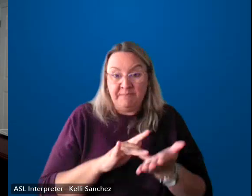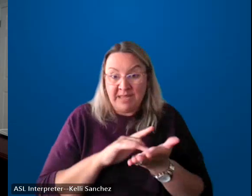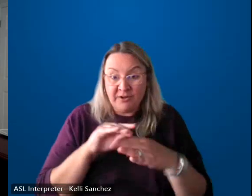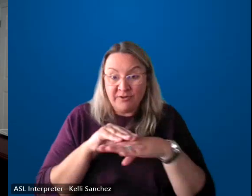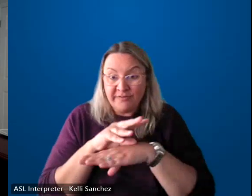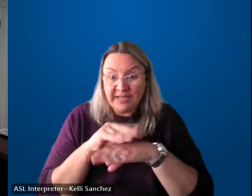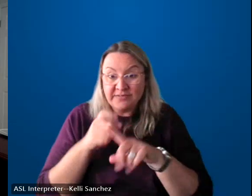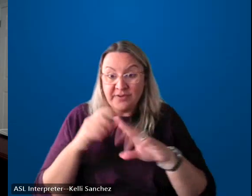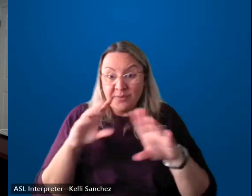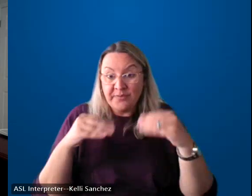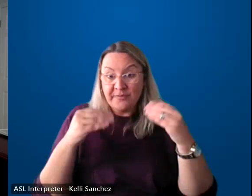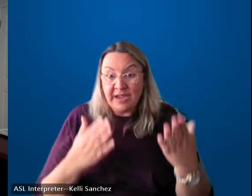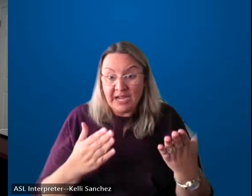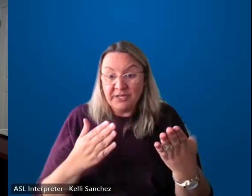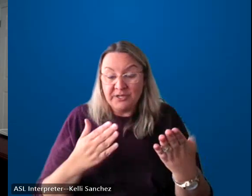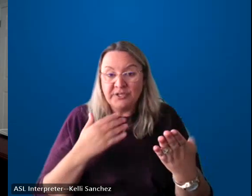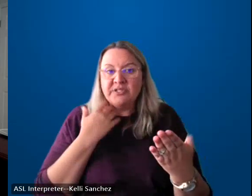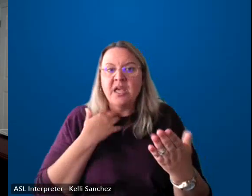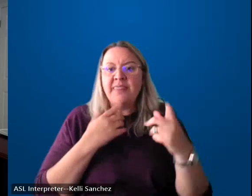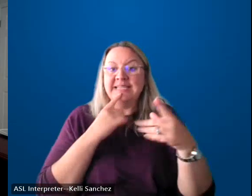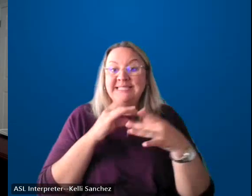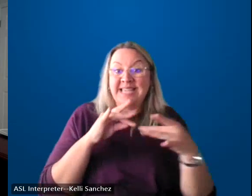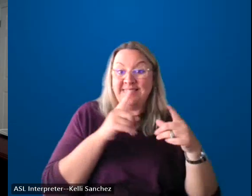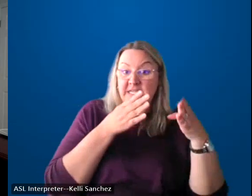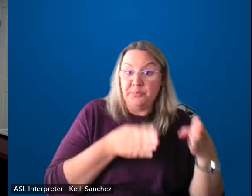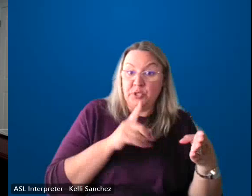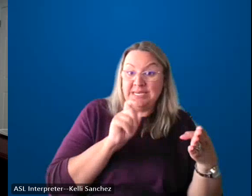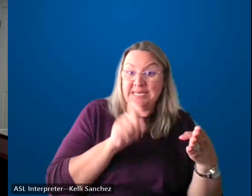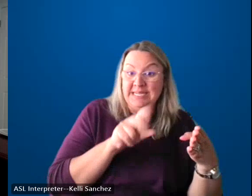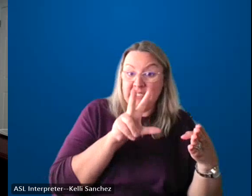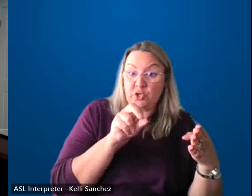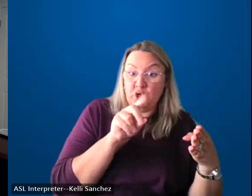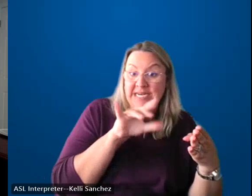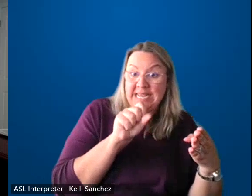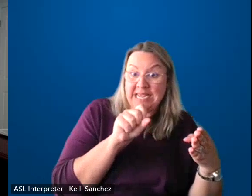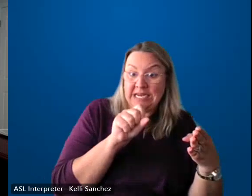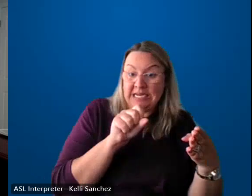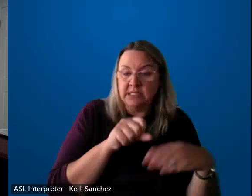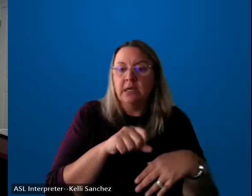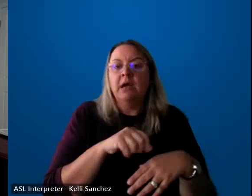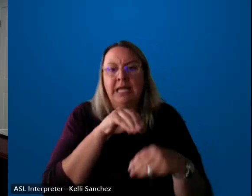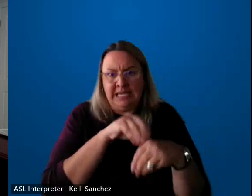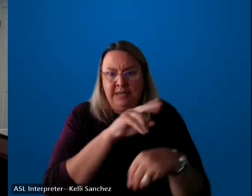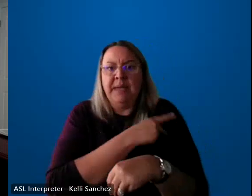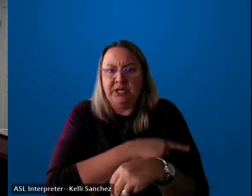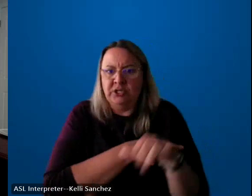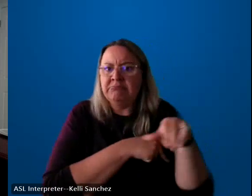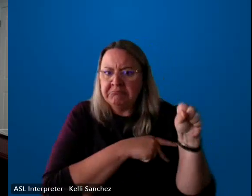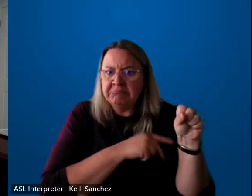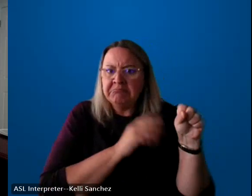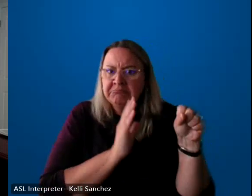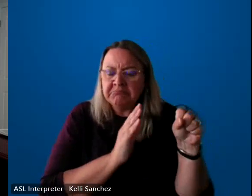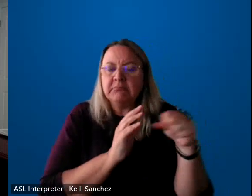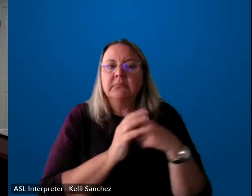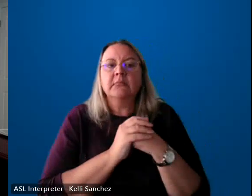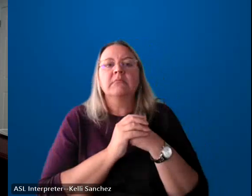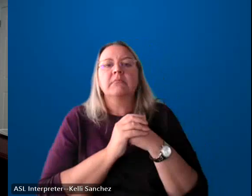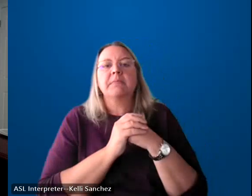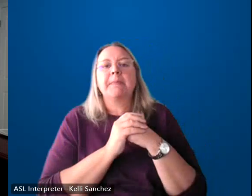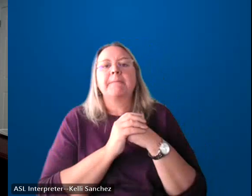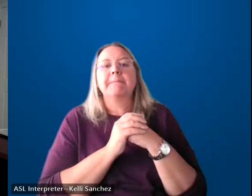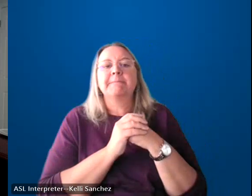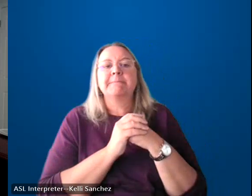the providers saying this person needs 30 days in inpatient, um a